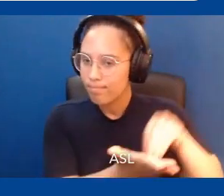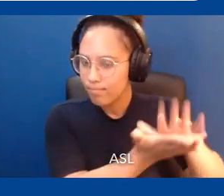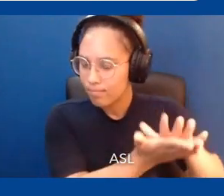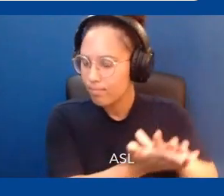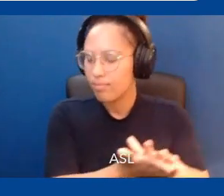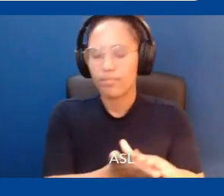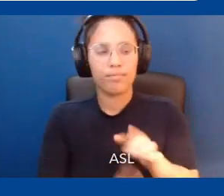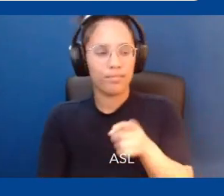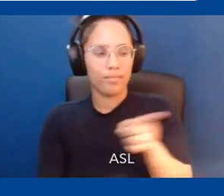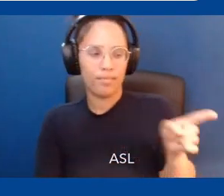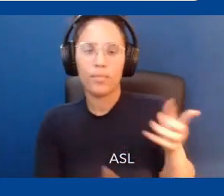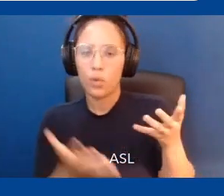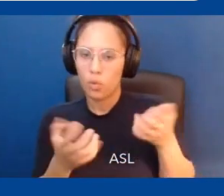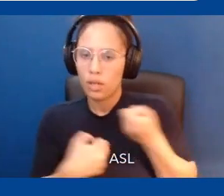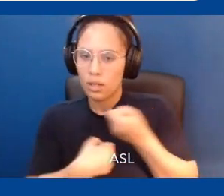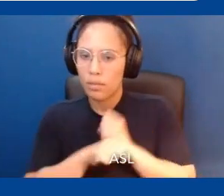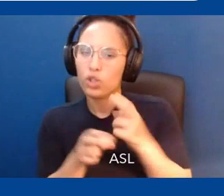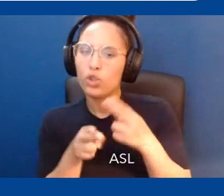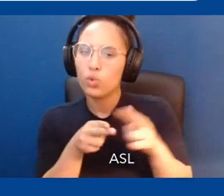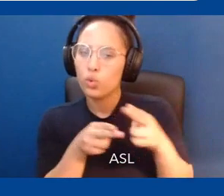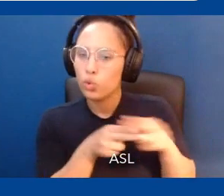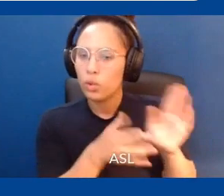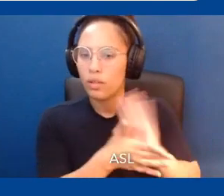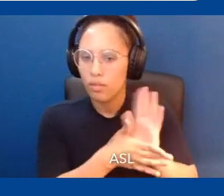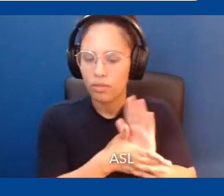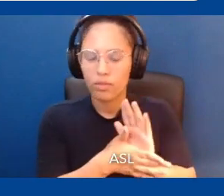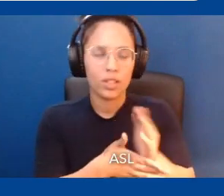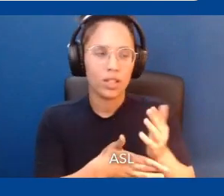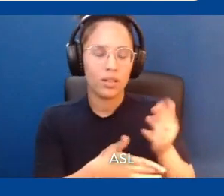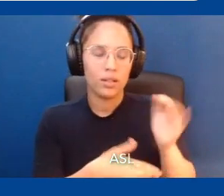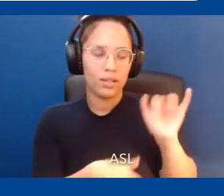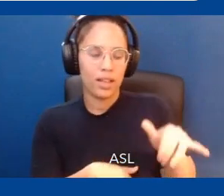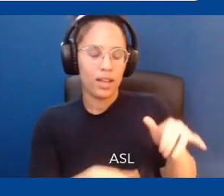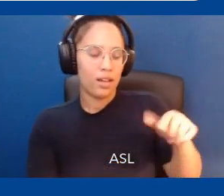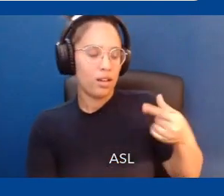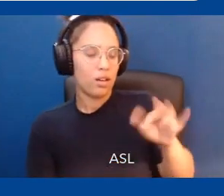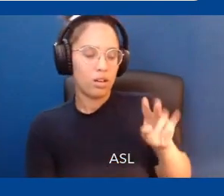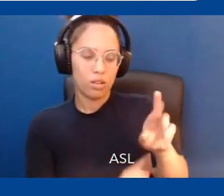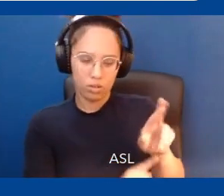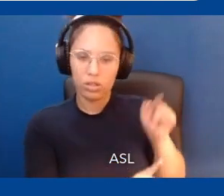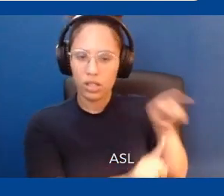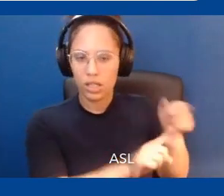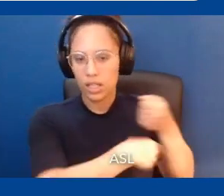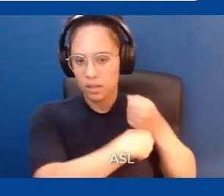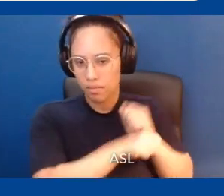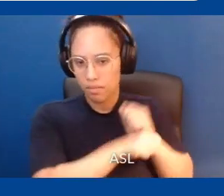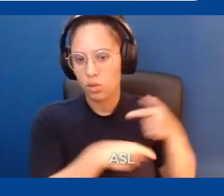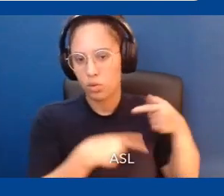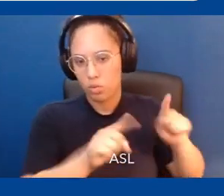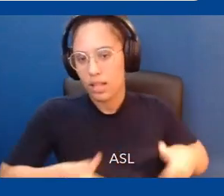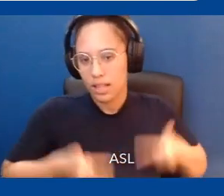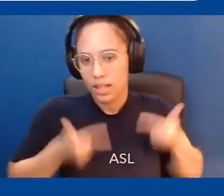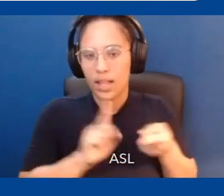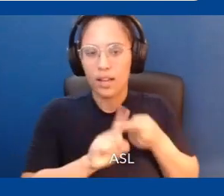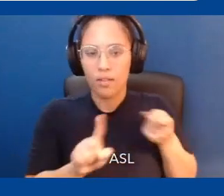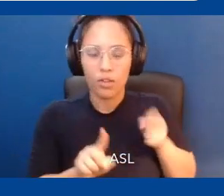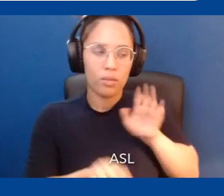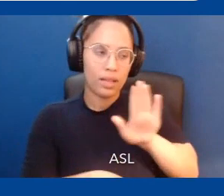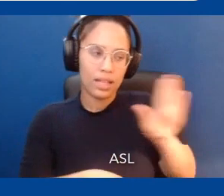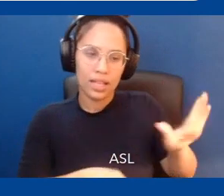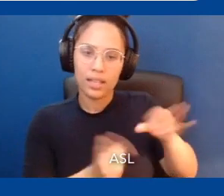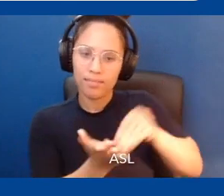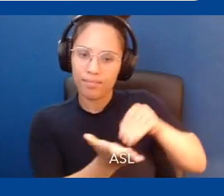make, that was an ongoing project that Gardner worked on while he was alive, from that material of the so-called Harvard